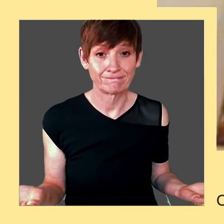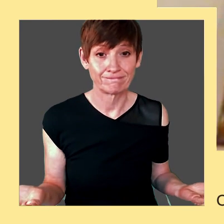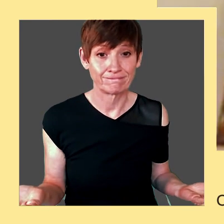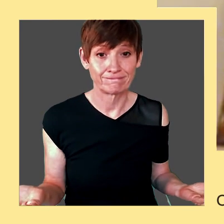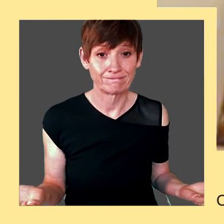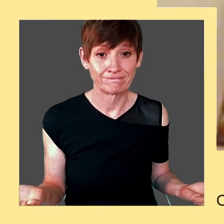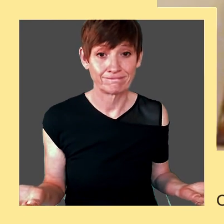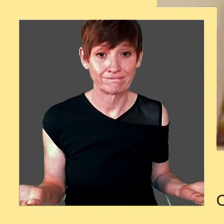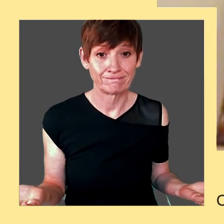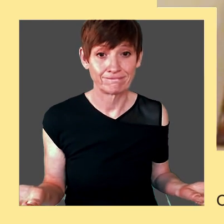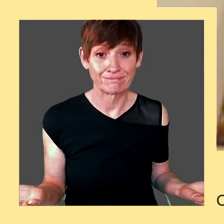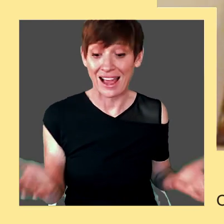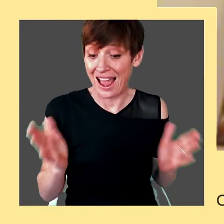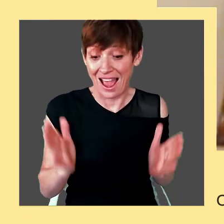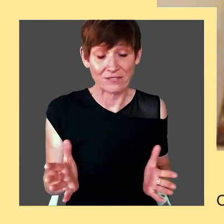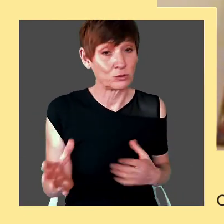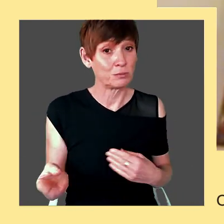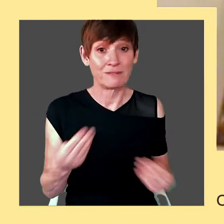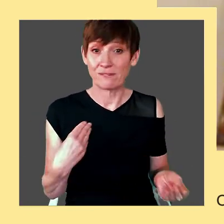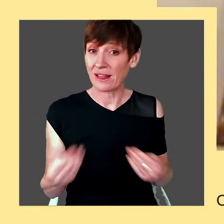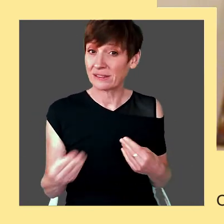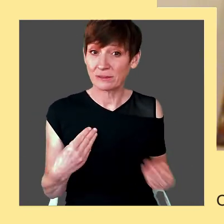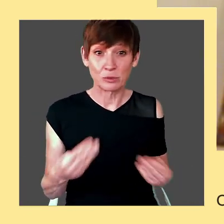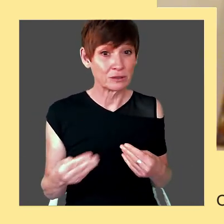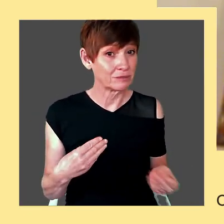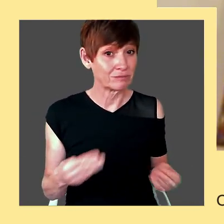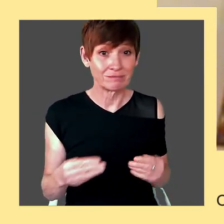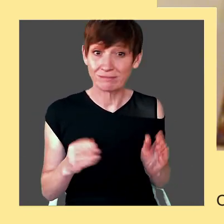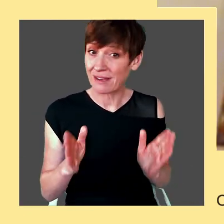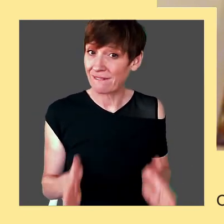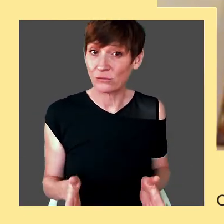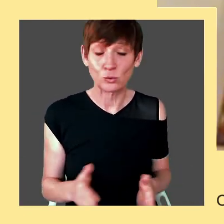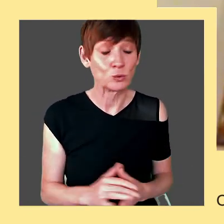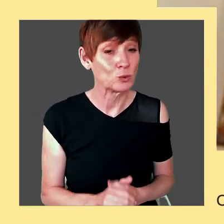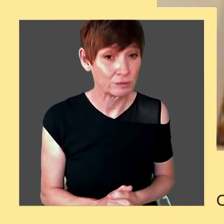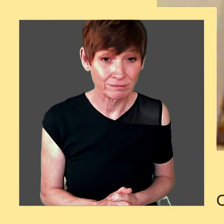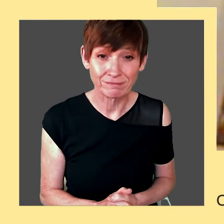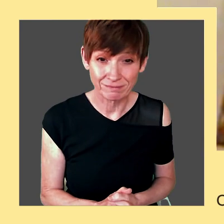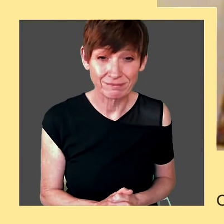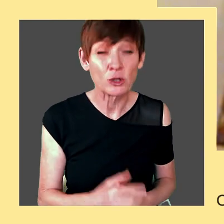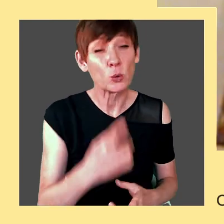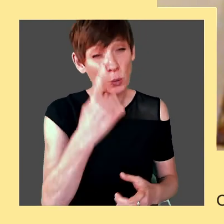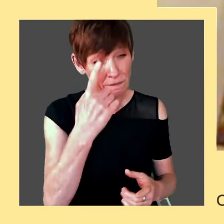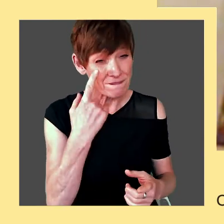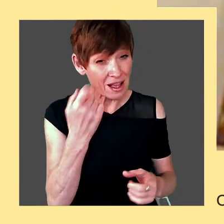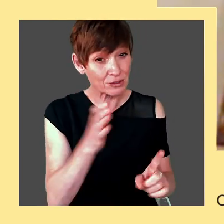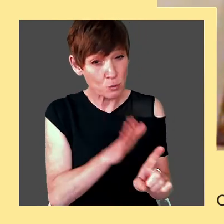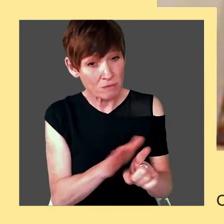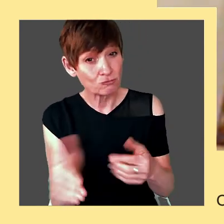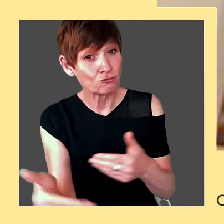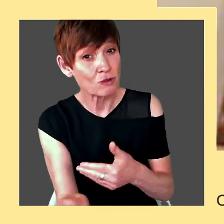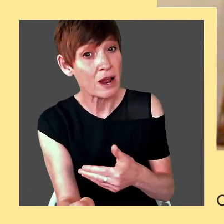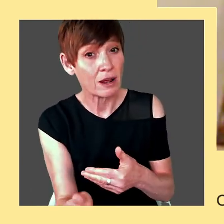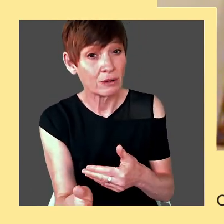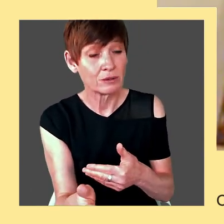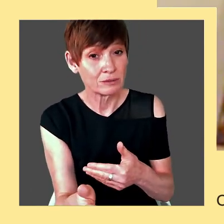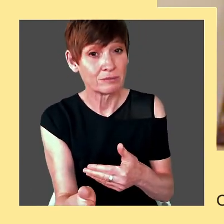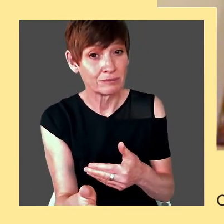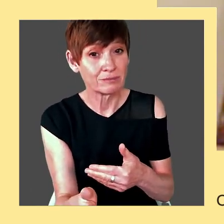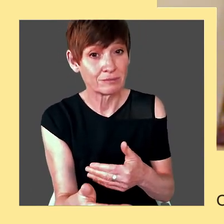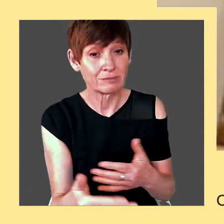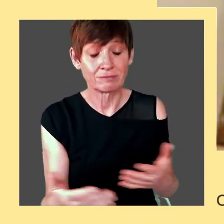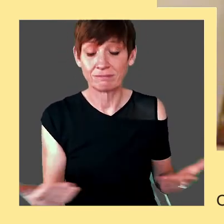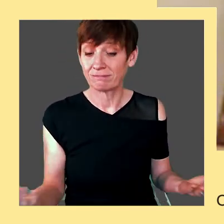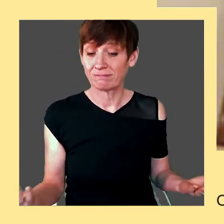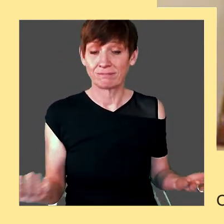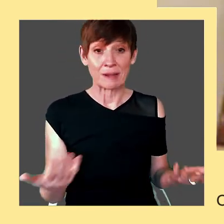I had to be flexible. And you find a way. Sometimes it's not just making the work. As